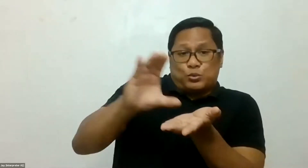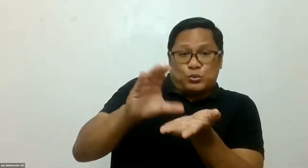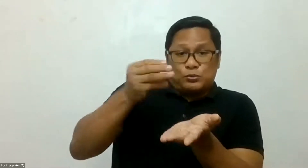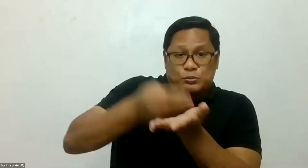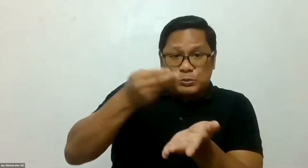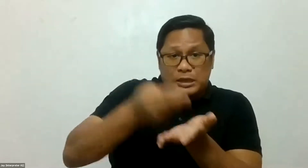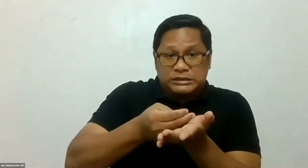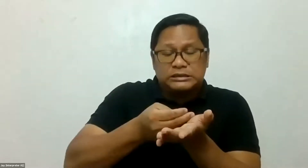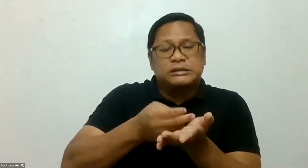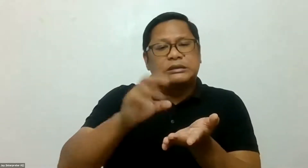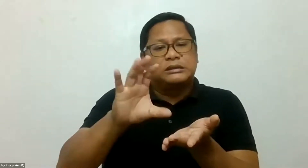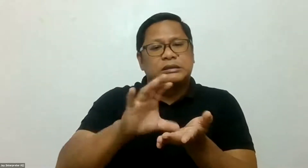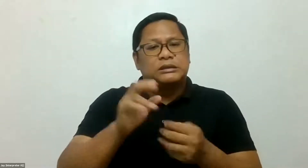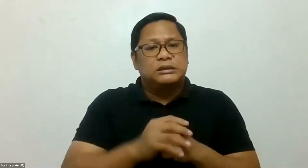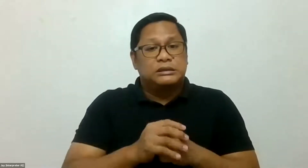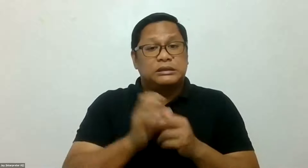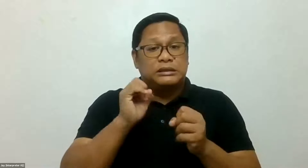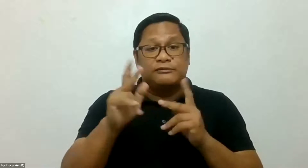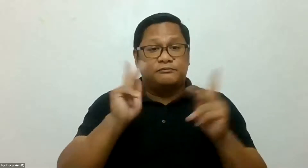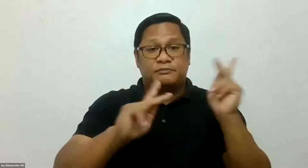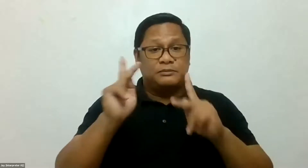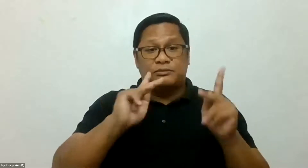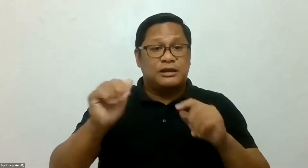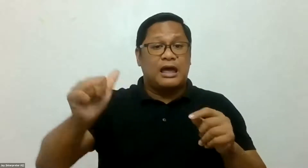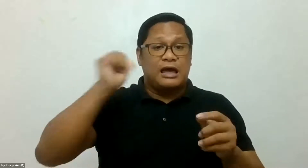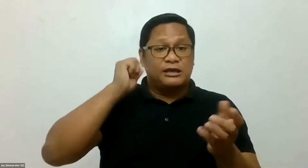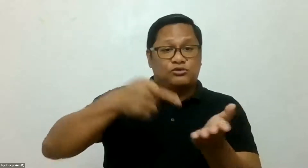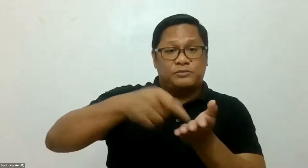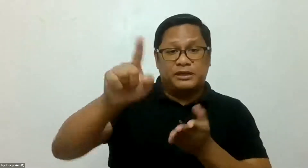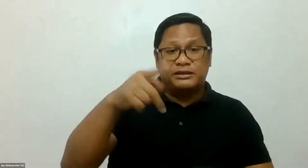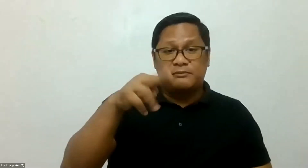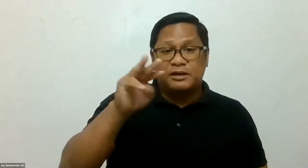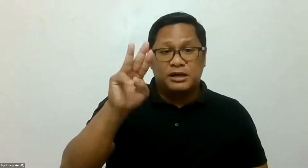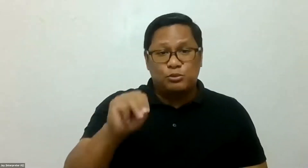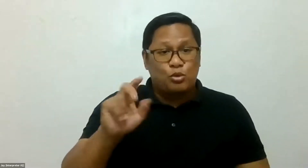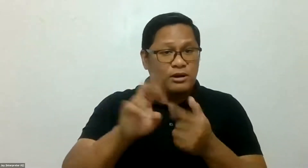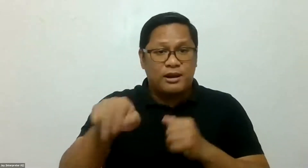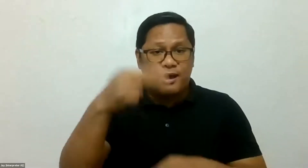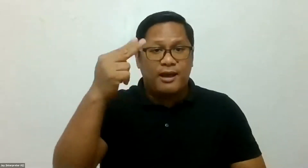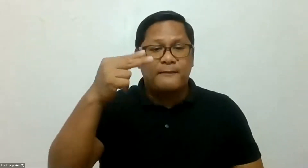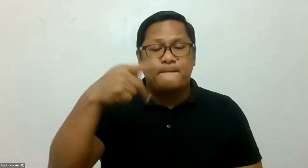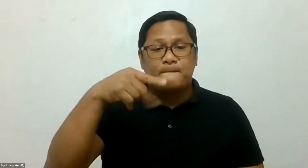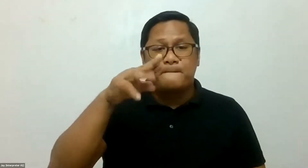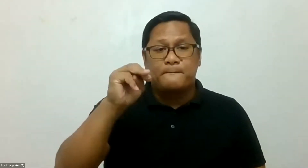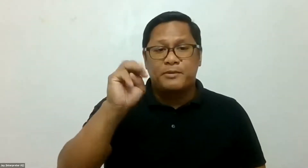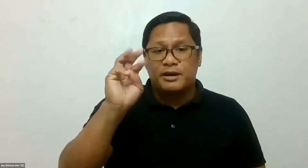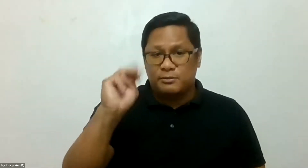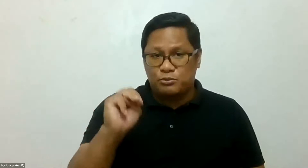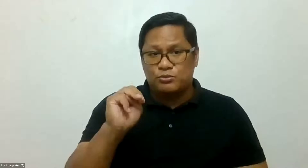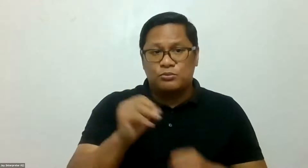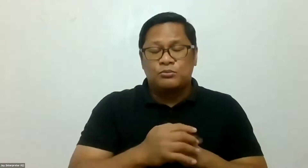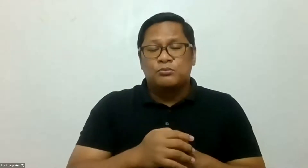UHC. If people do not want to pay the premiums, higher premiums, if people will